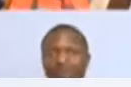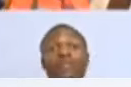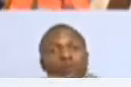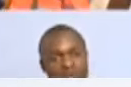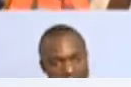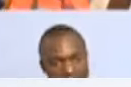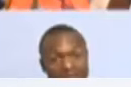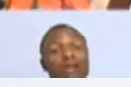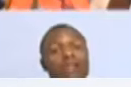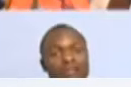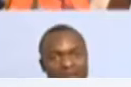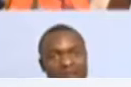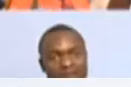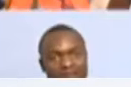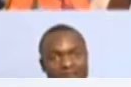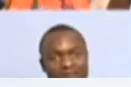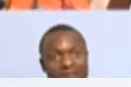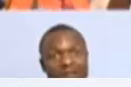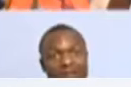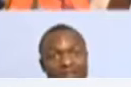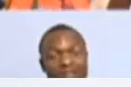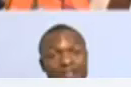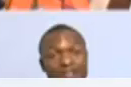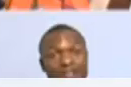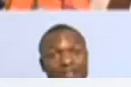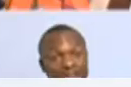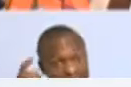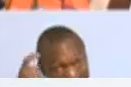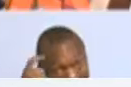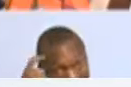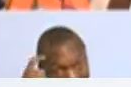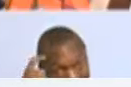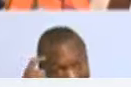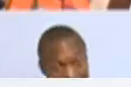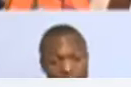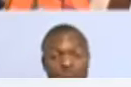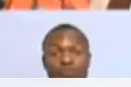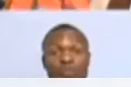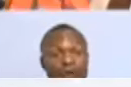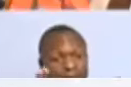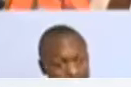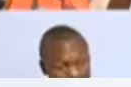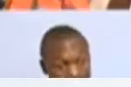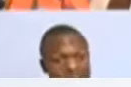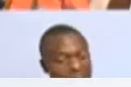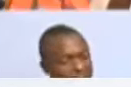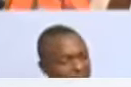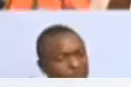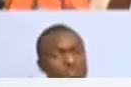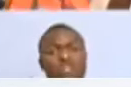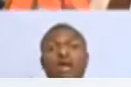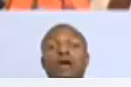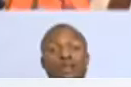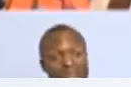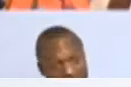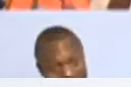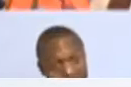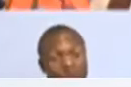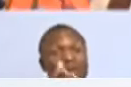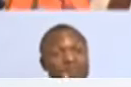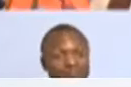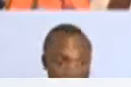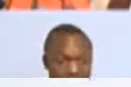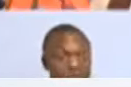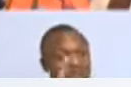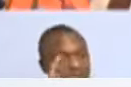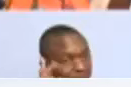a sense of ownership by the community. And when the community feels they own these programs, they will look after them, the programs